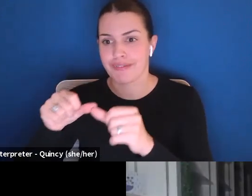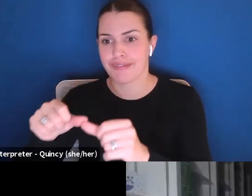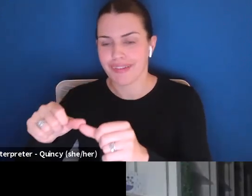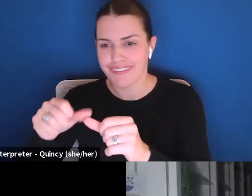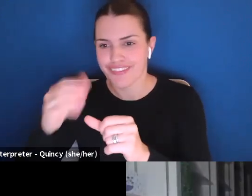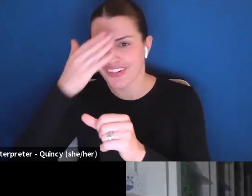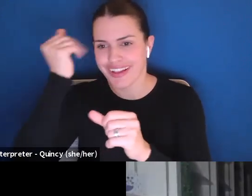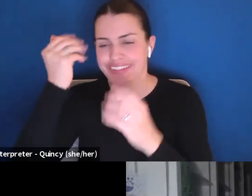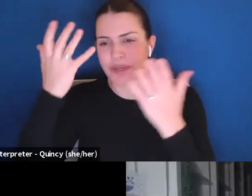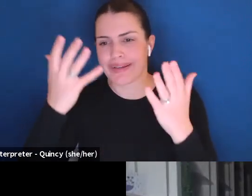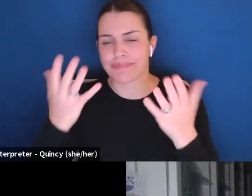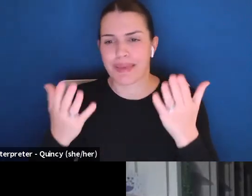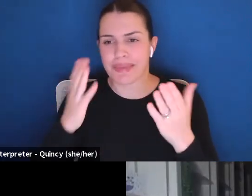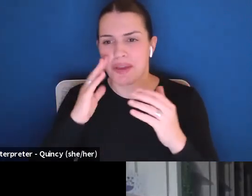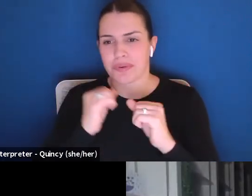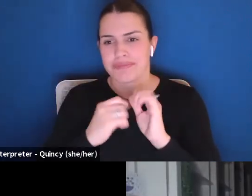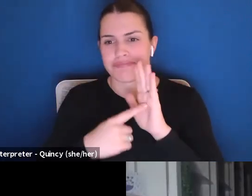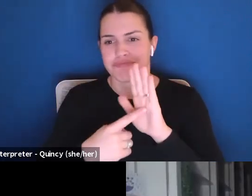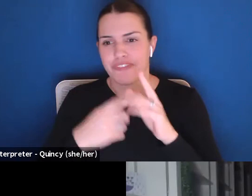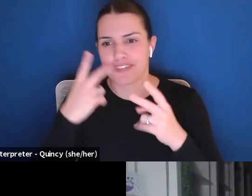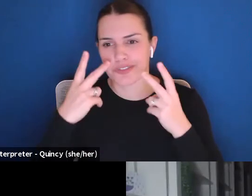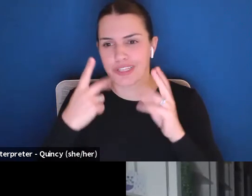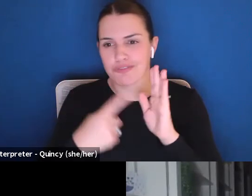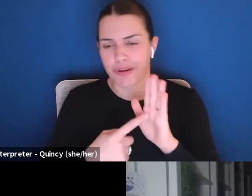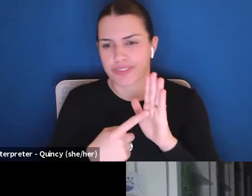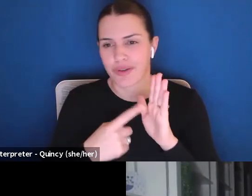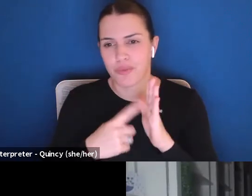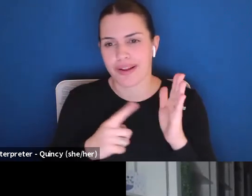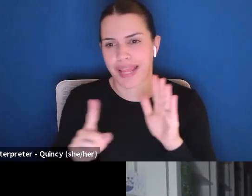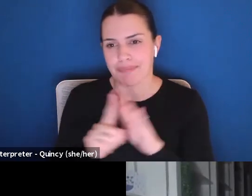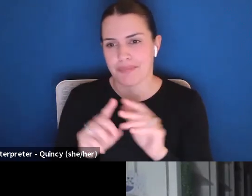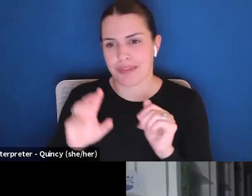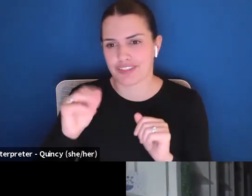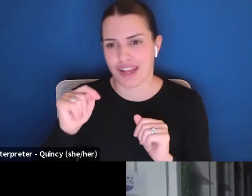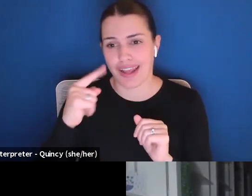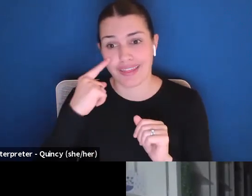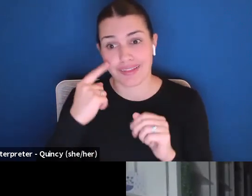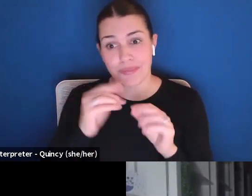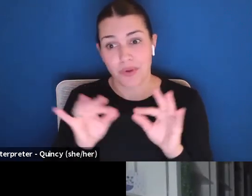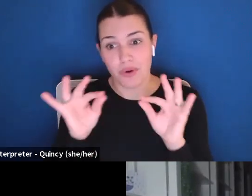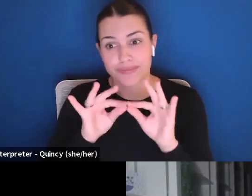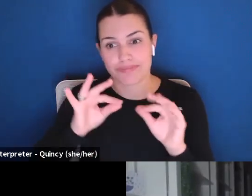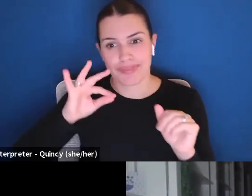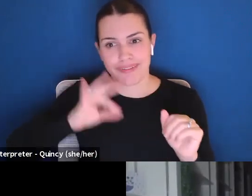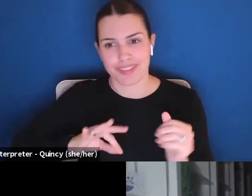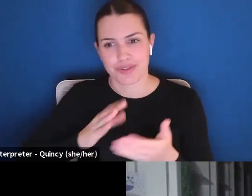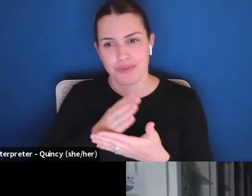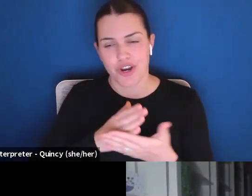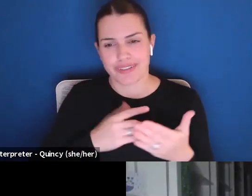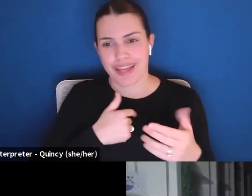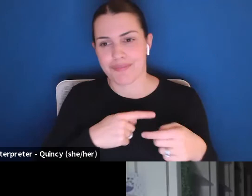find a way to visually represent some of the words that came up in the chat because I think that that was a huge beneficial part of this